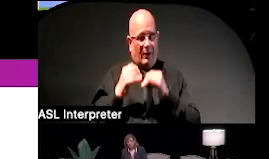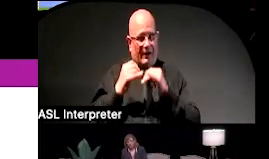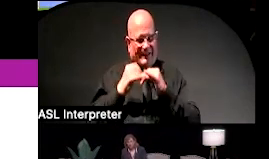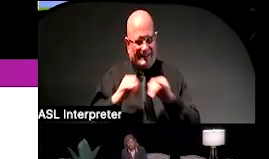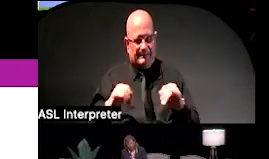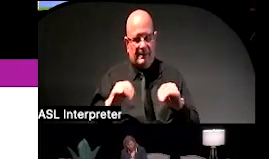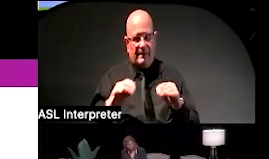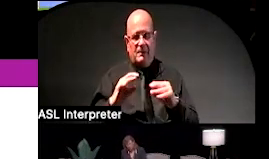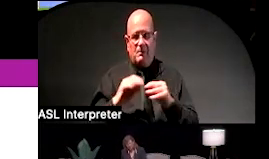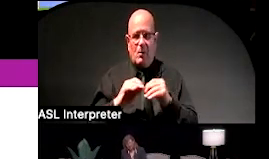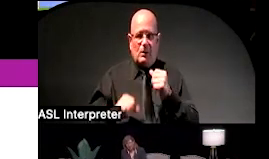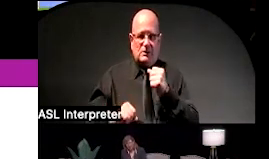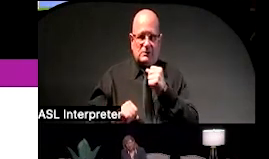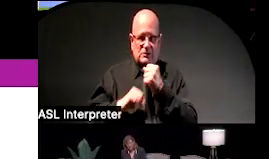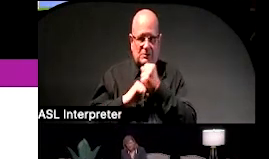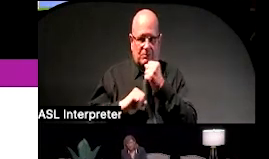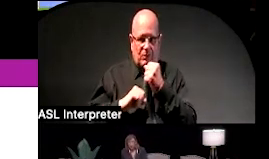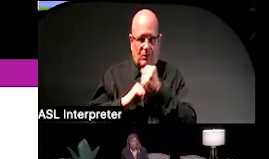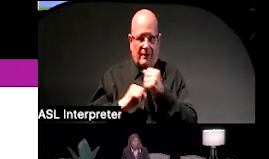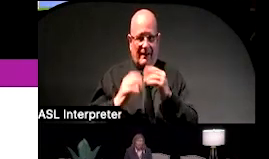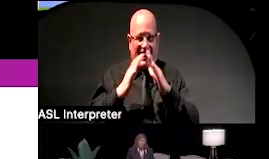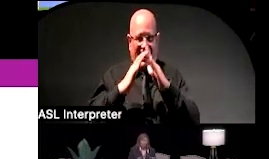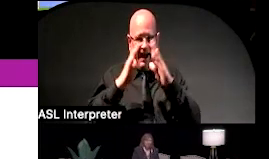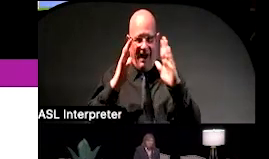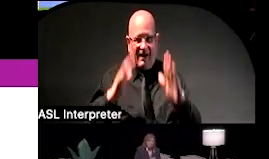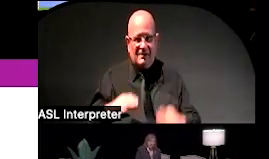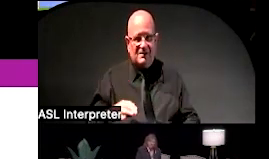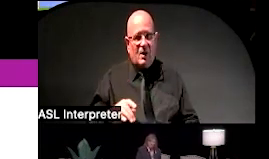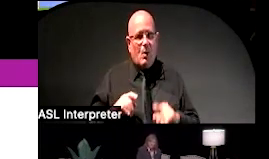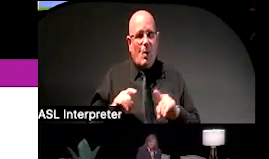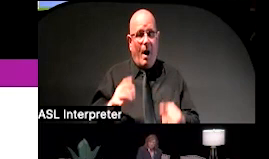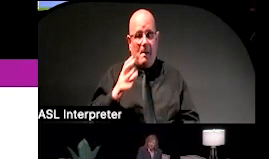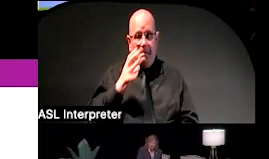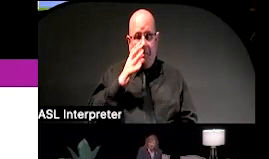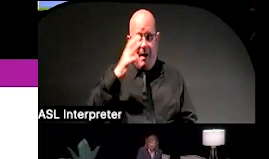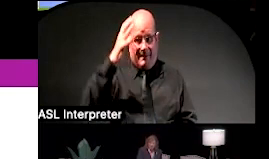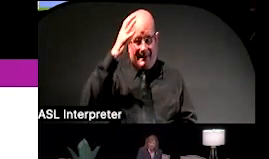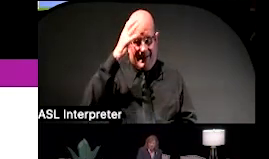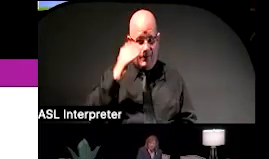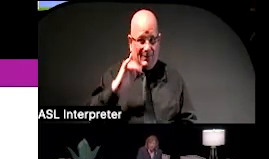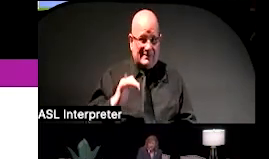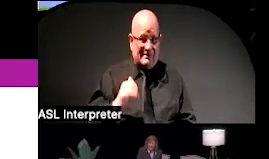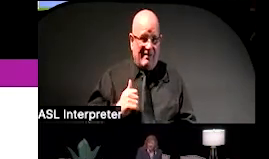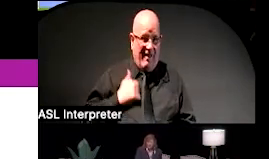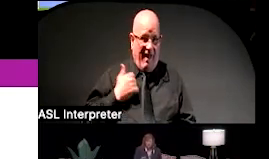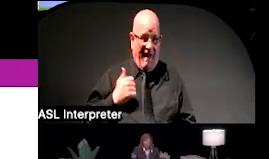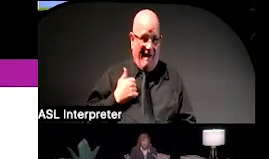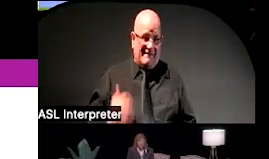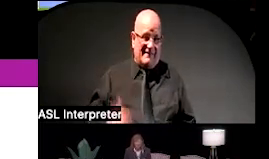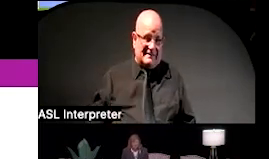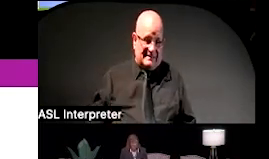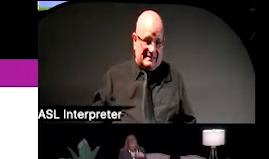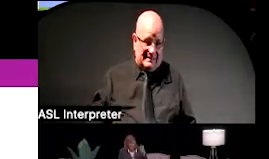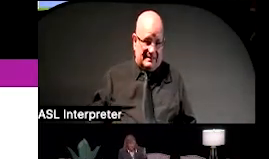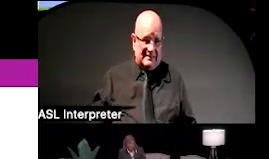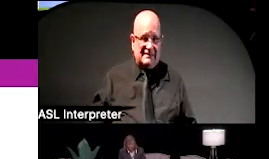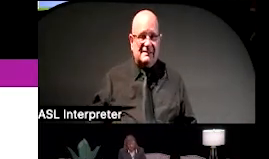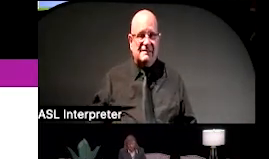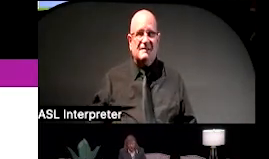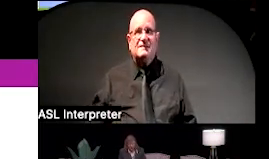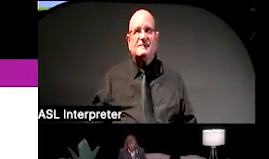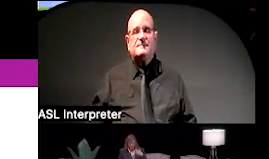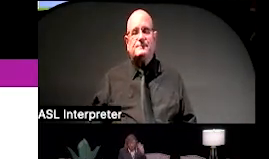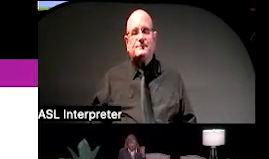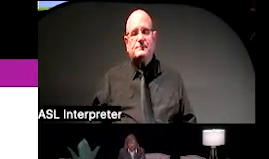supported housing while mom and dad were still alive? I have one couple, the